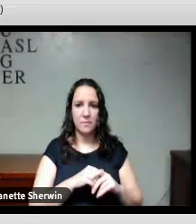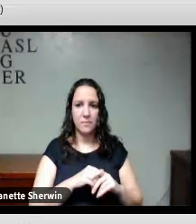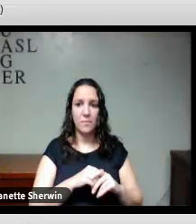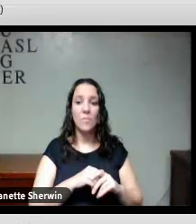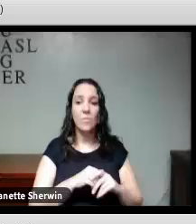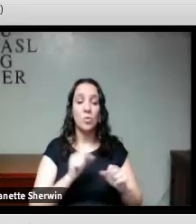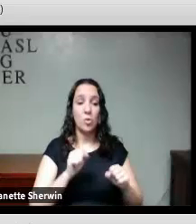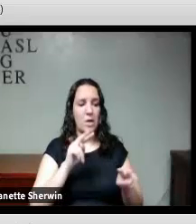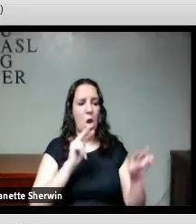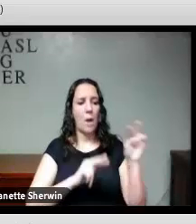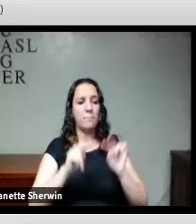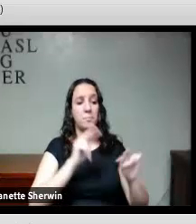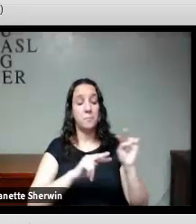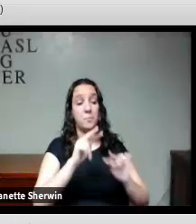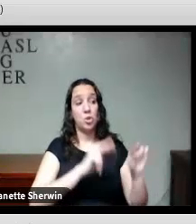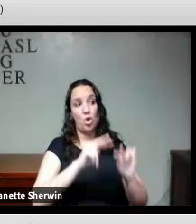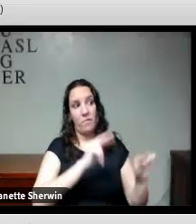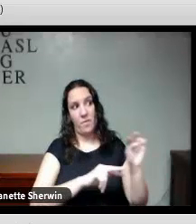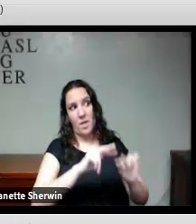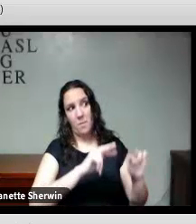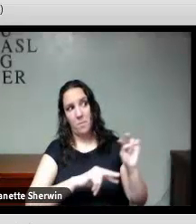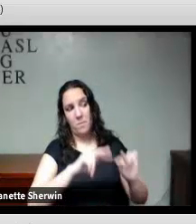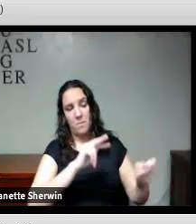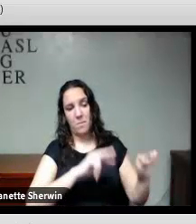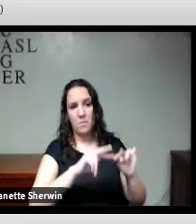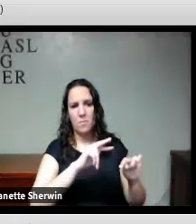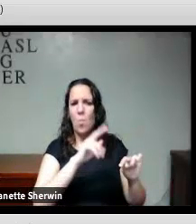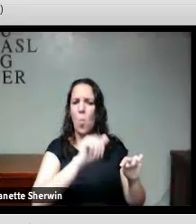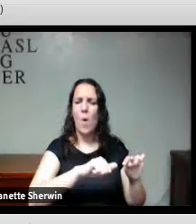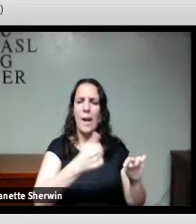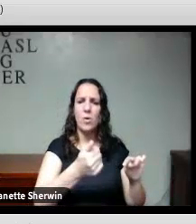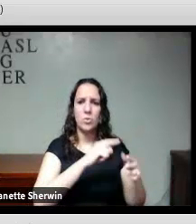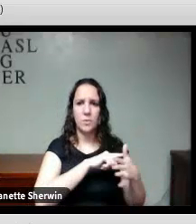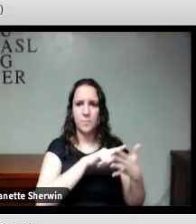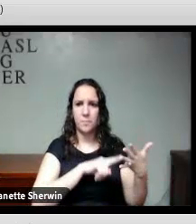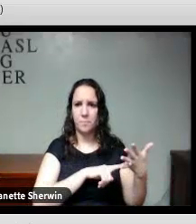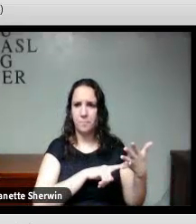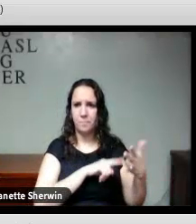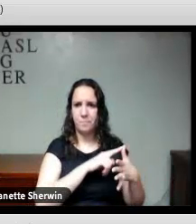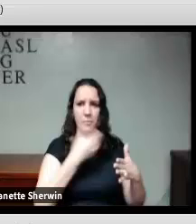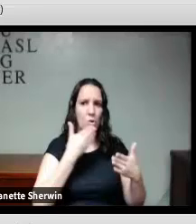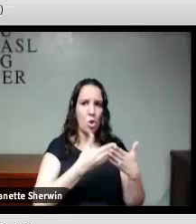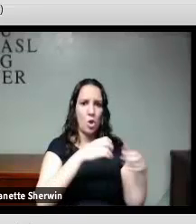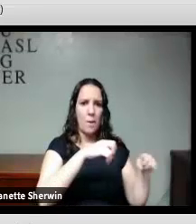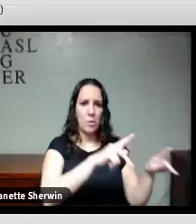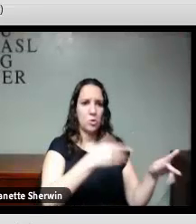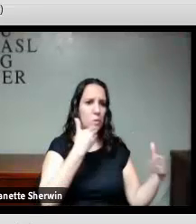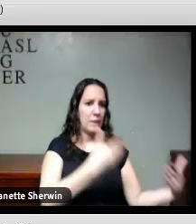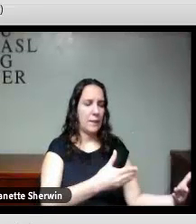other ways can you tune in to try to find those opportunities to say thank you?